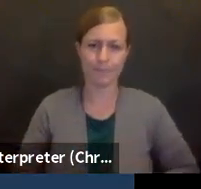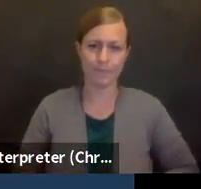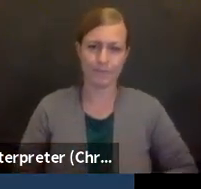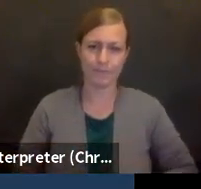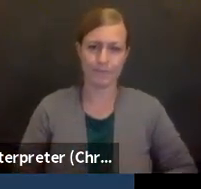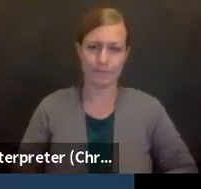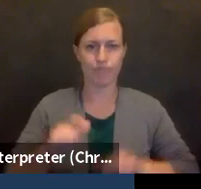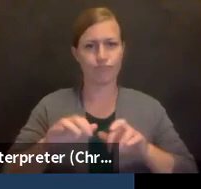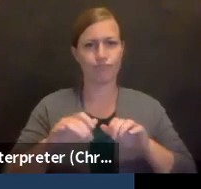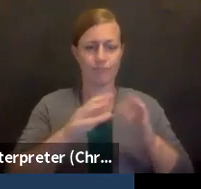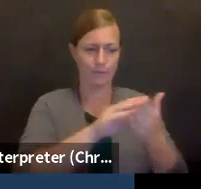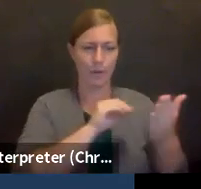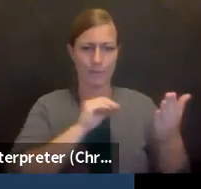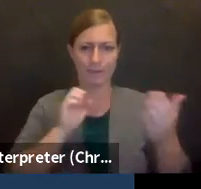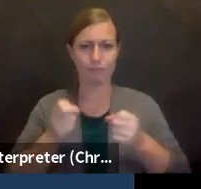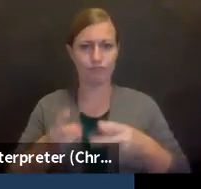multi-step